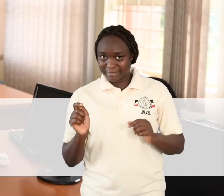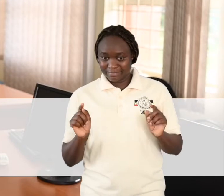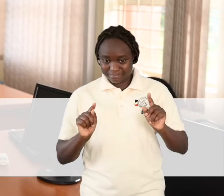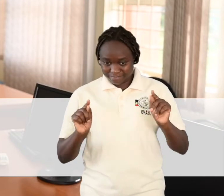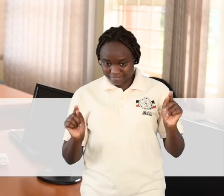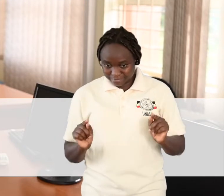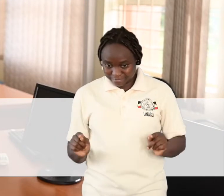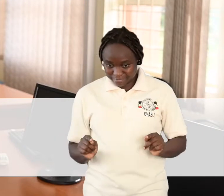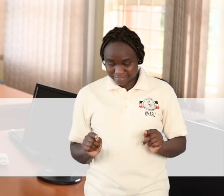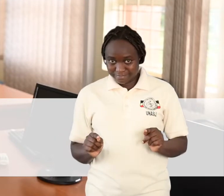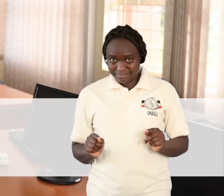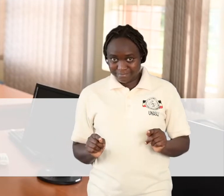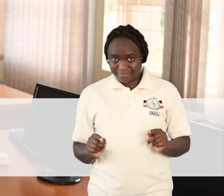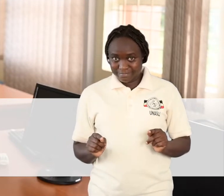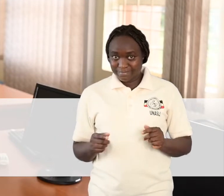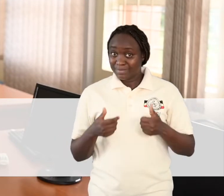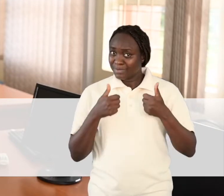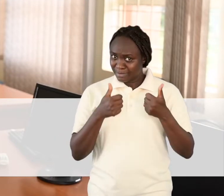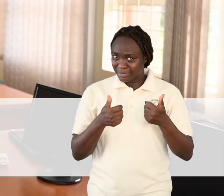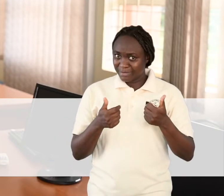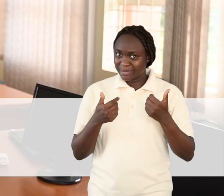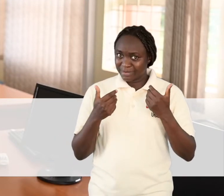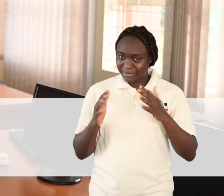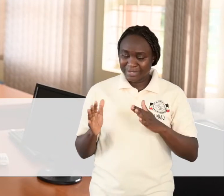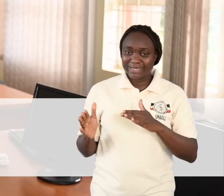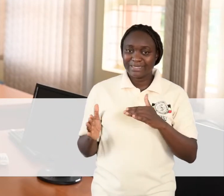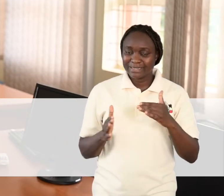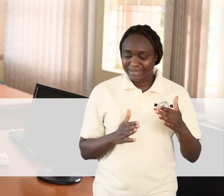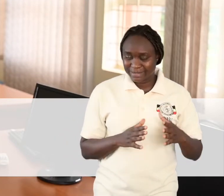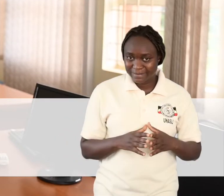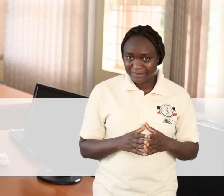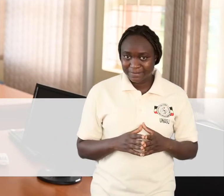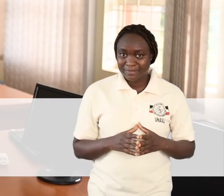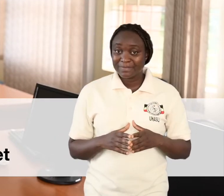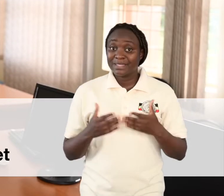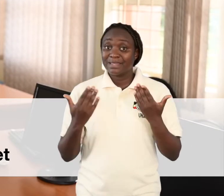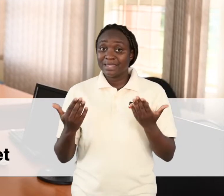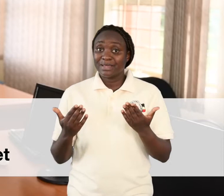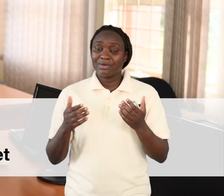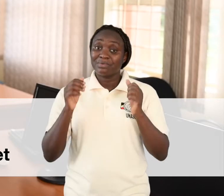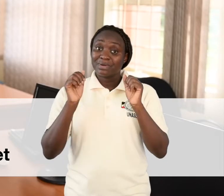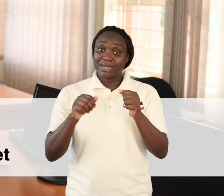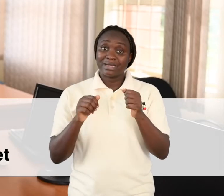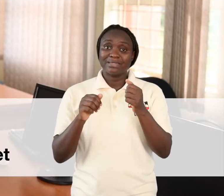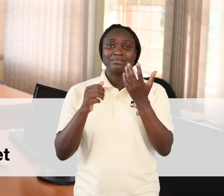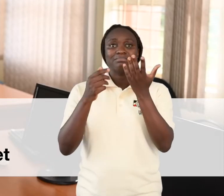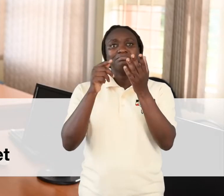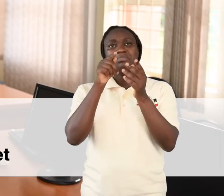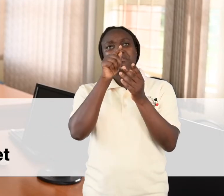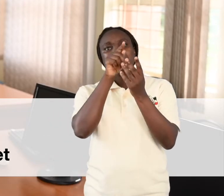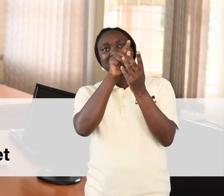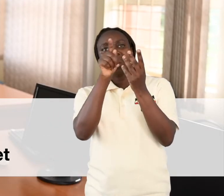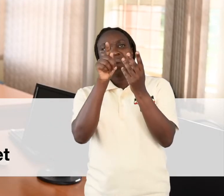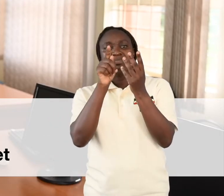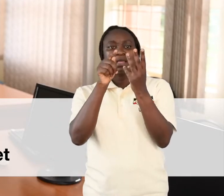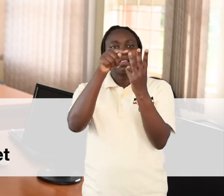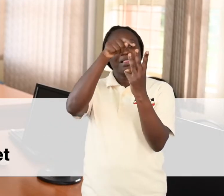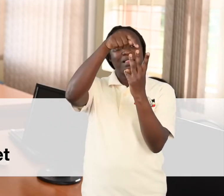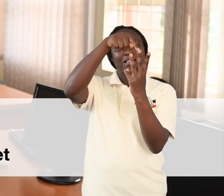Yes, that is it. Thank you very much. We can also say the pen and the